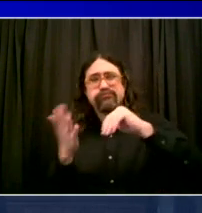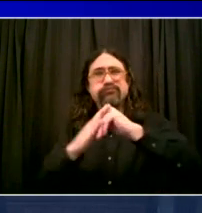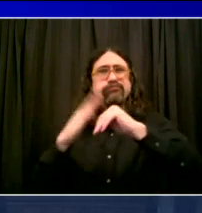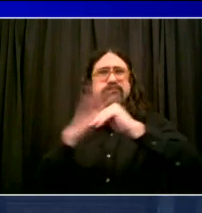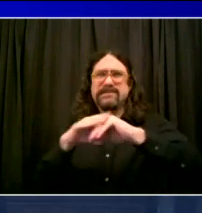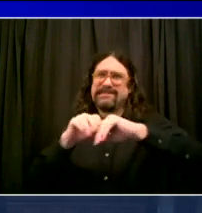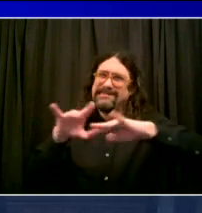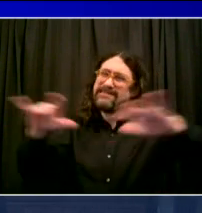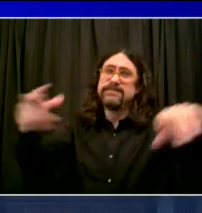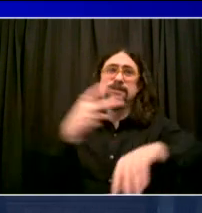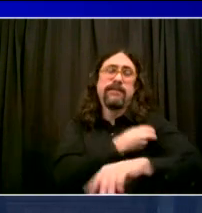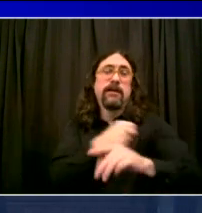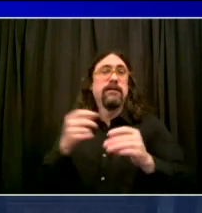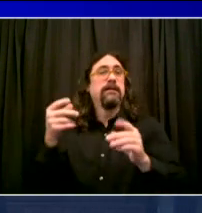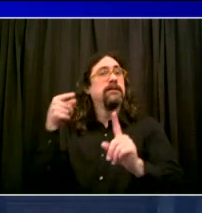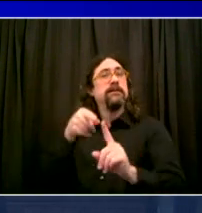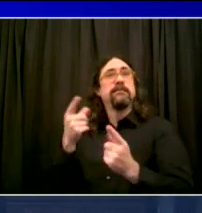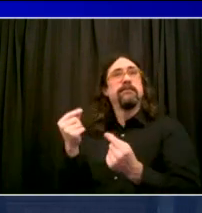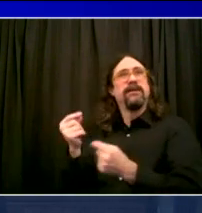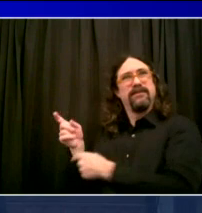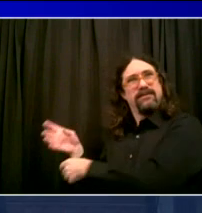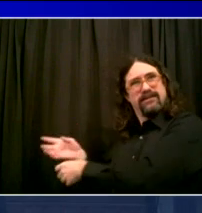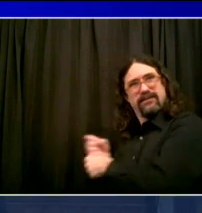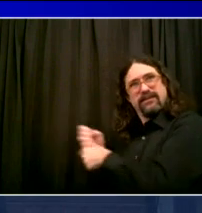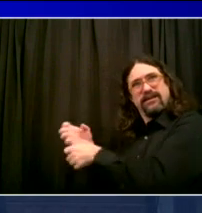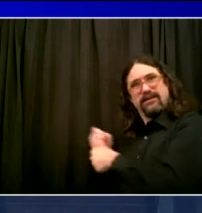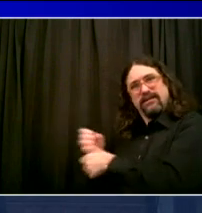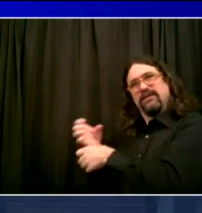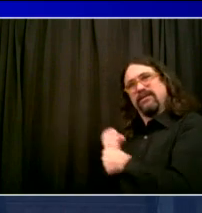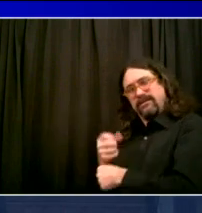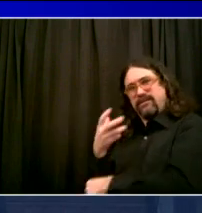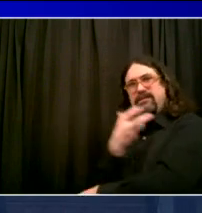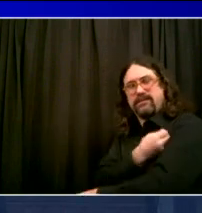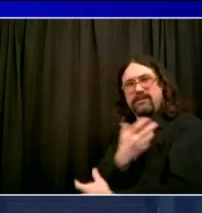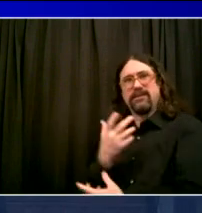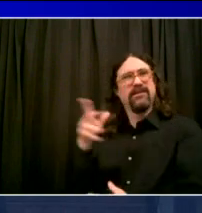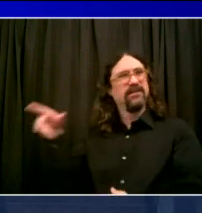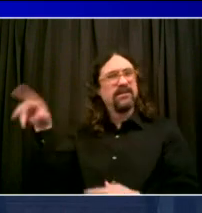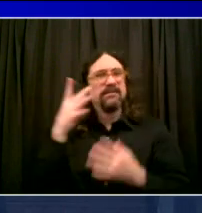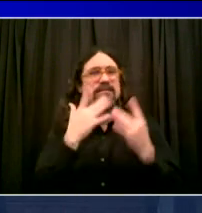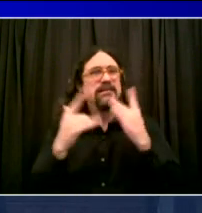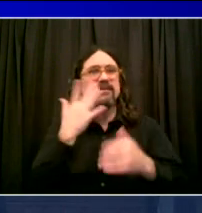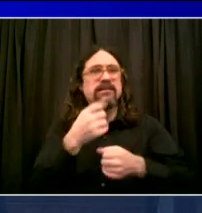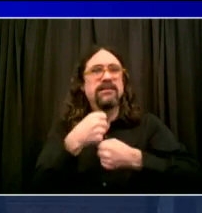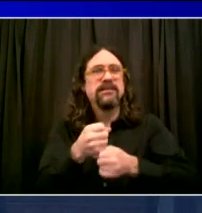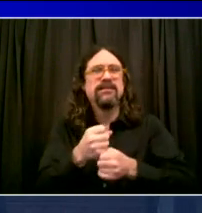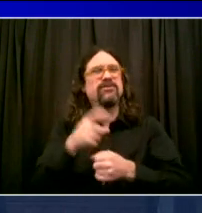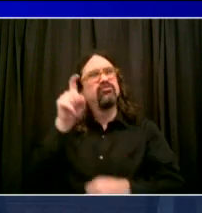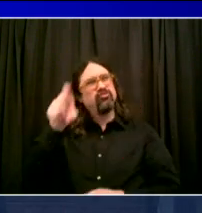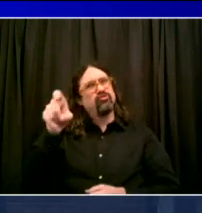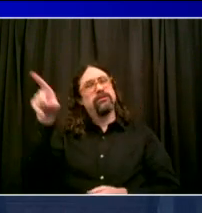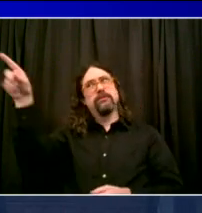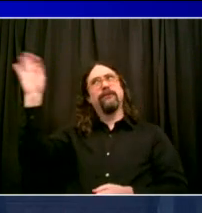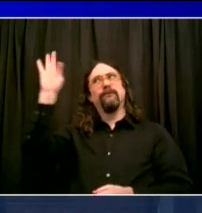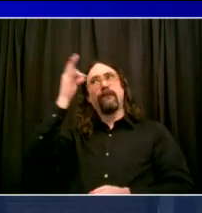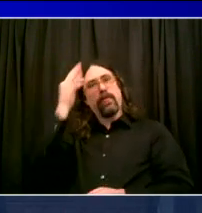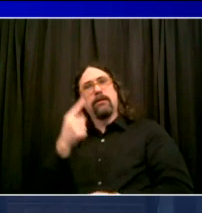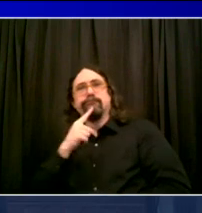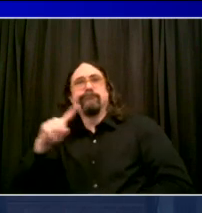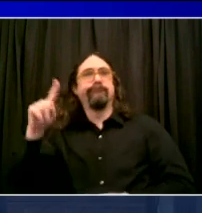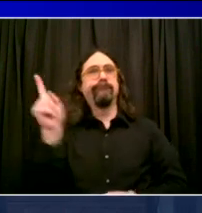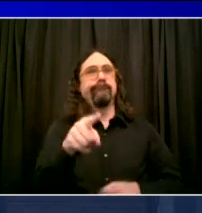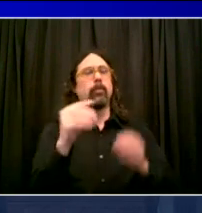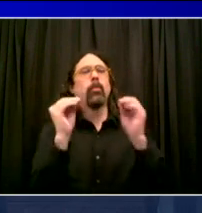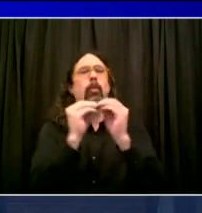supply in this country. It can be done. It was not done previously when we had a better chance last year. It can be